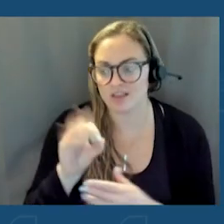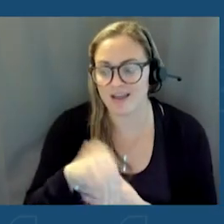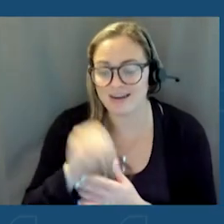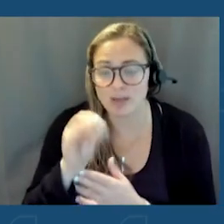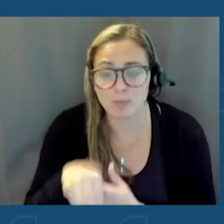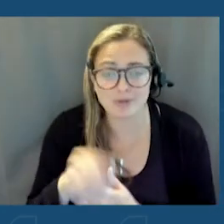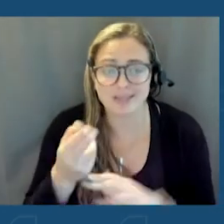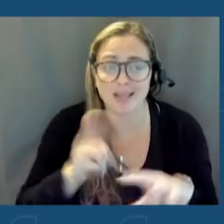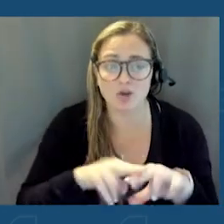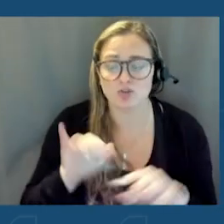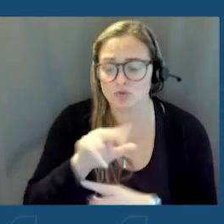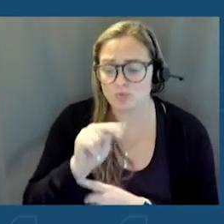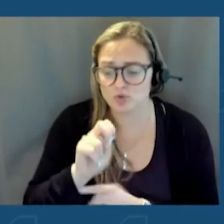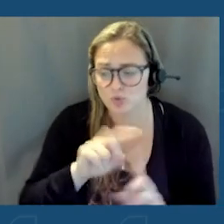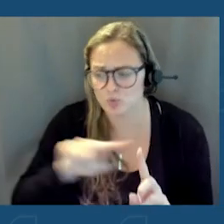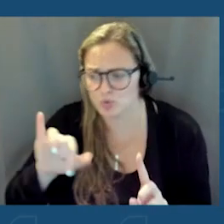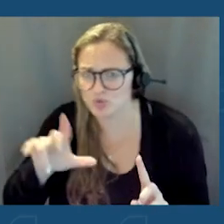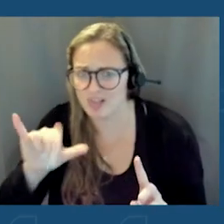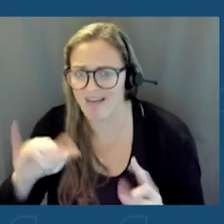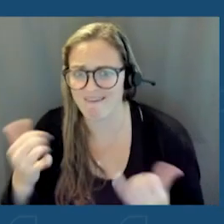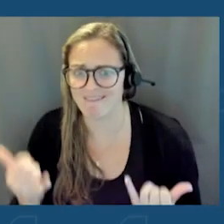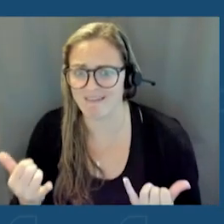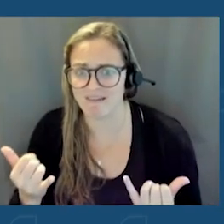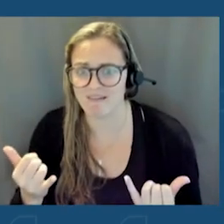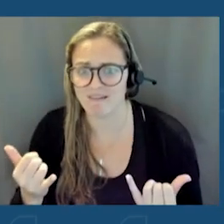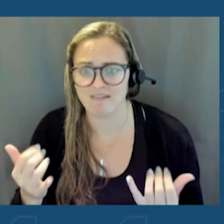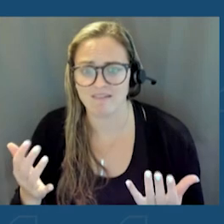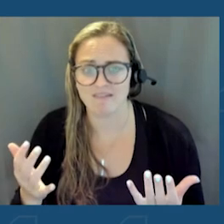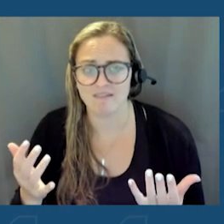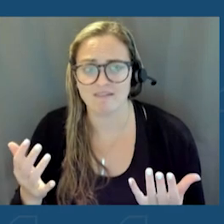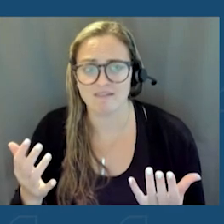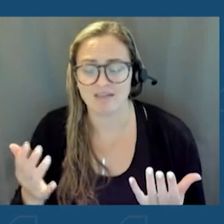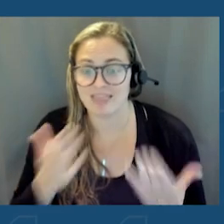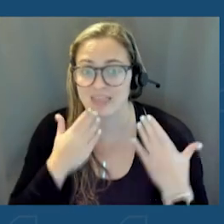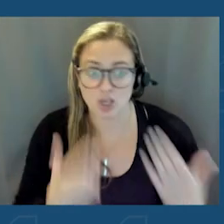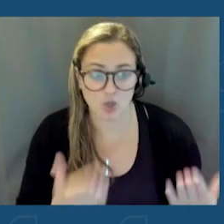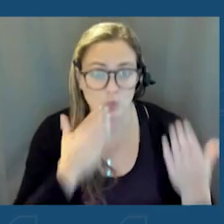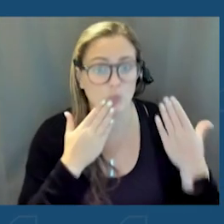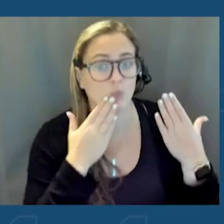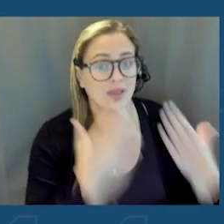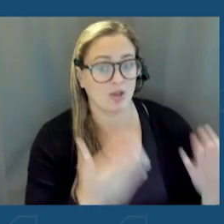from June to July. I mean, you're taking this, thank you, thank you.